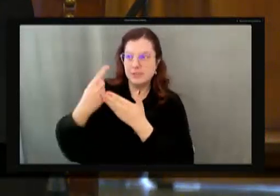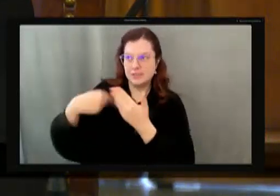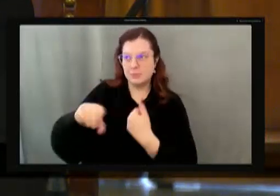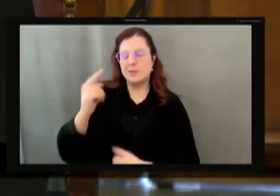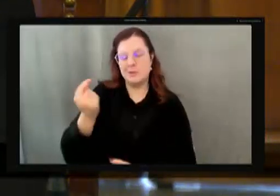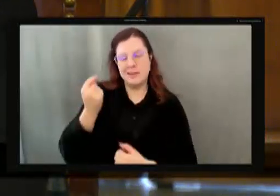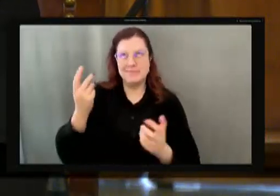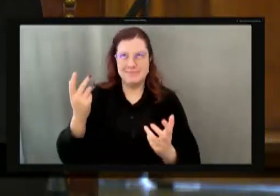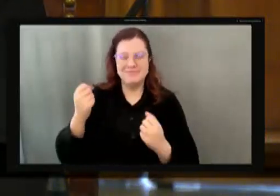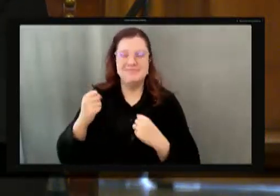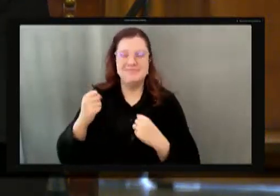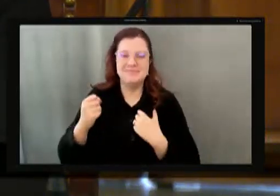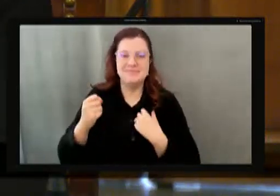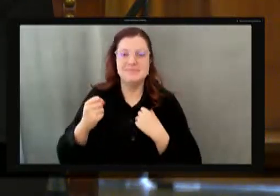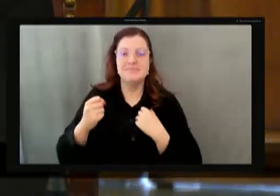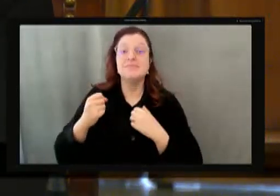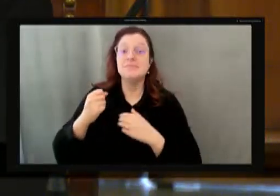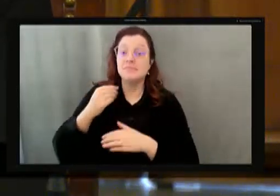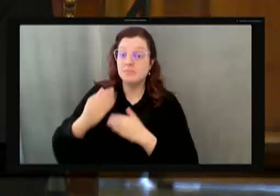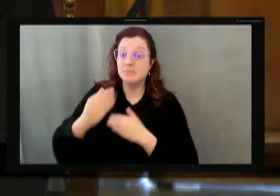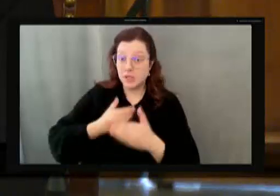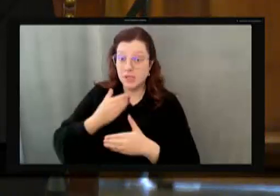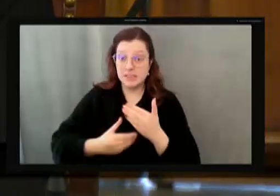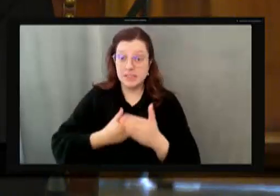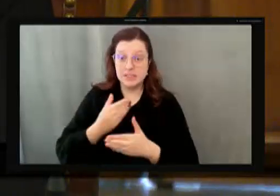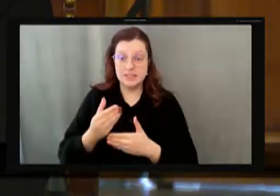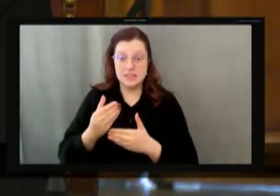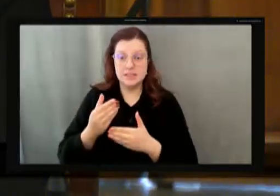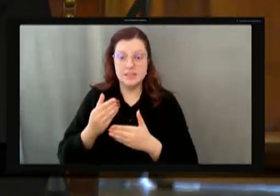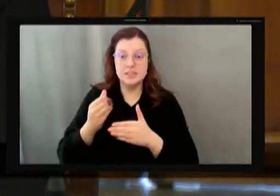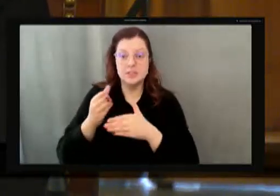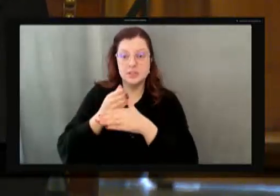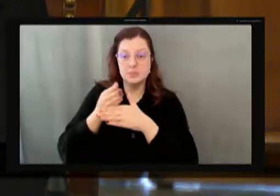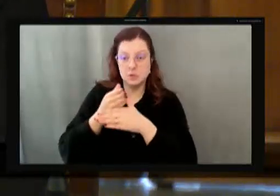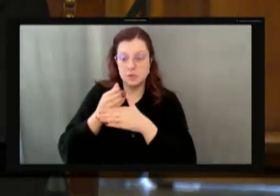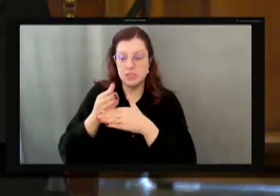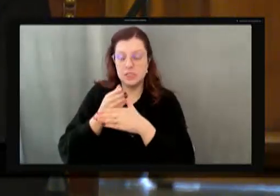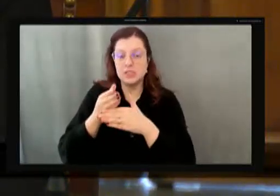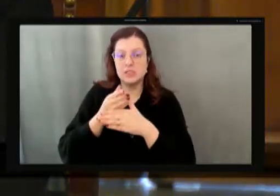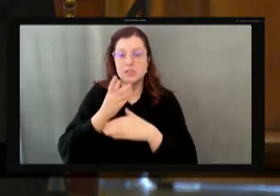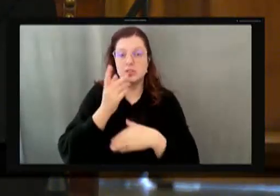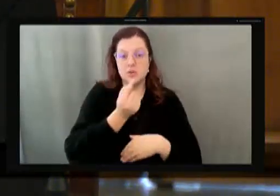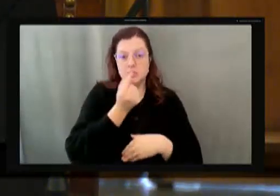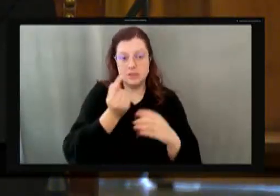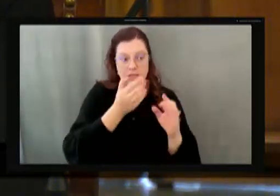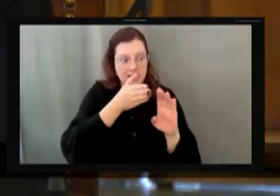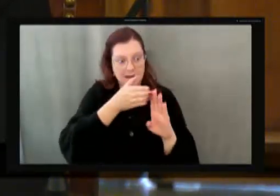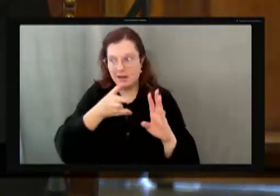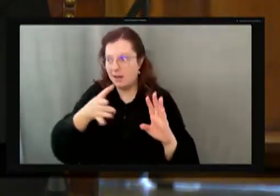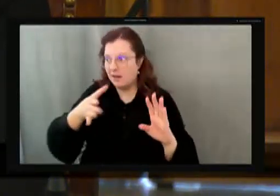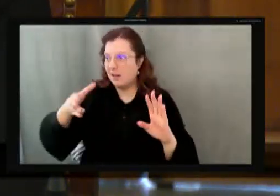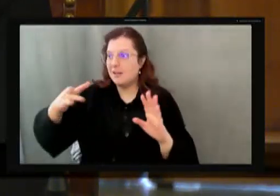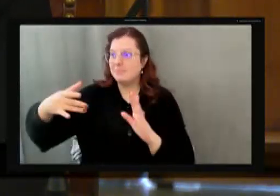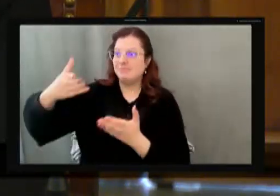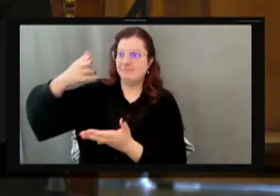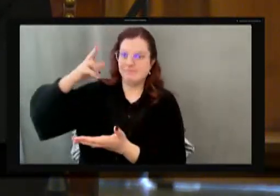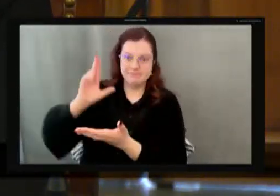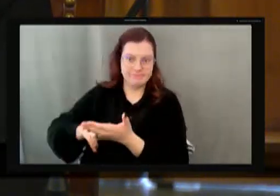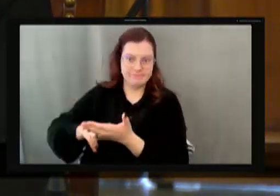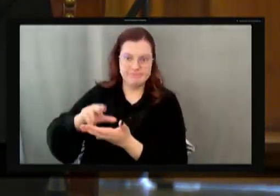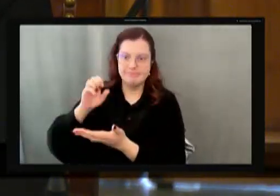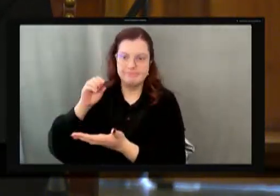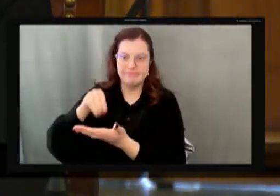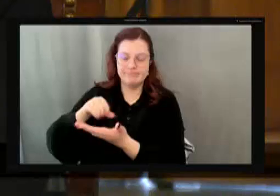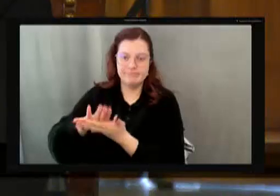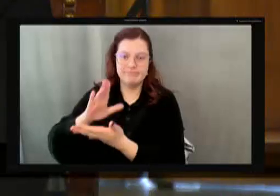That process between Tuesday and when the person, like, finally gets to put their name kind of on the title or on